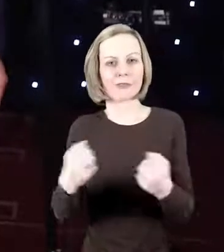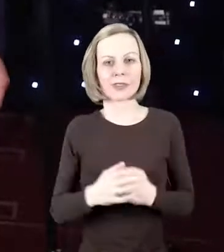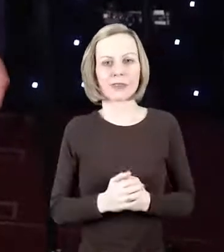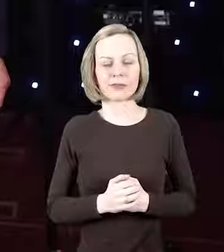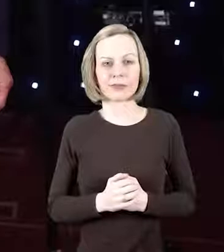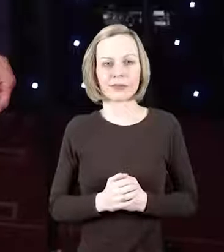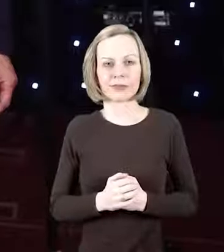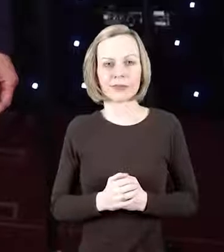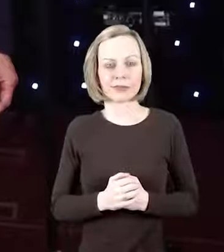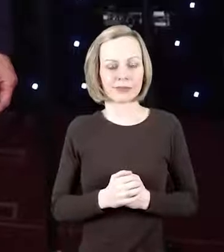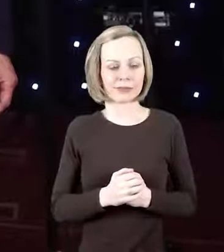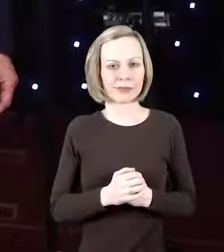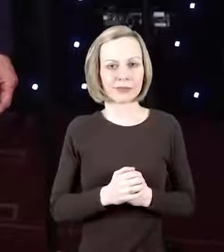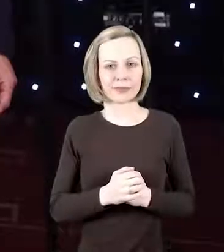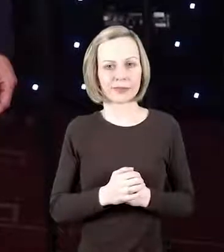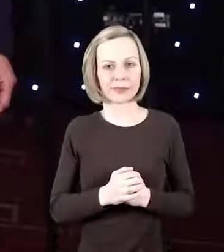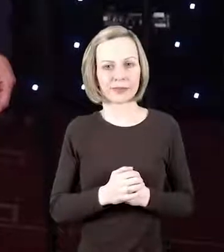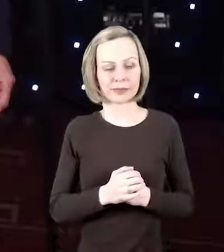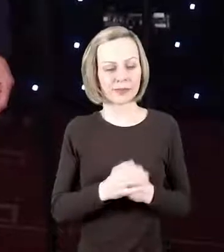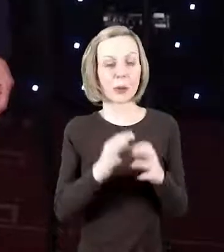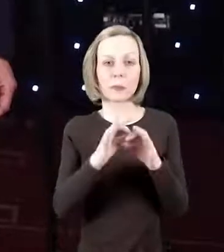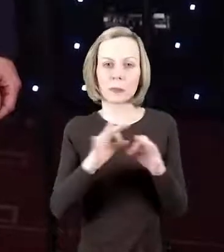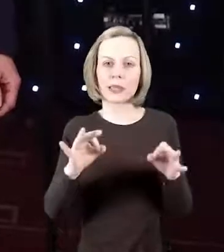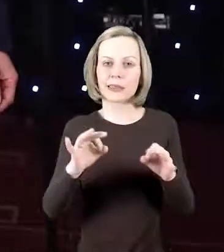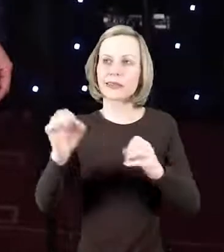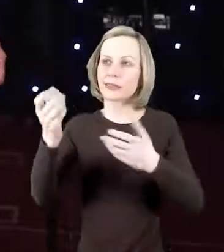of the peace that it gives us,